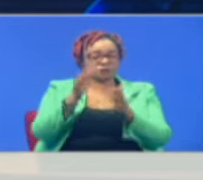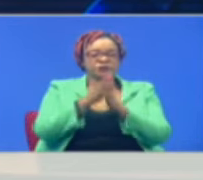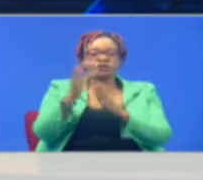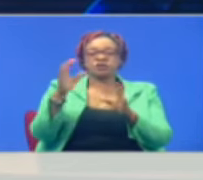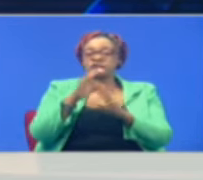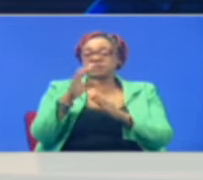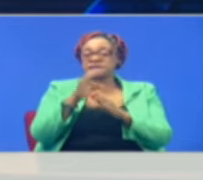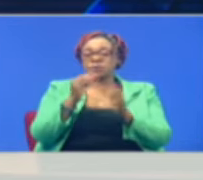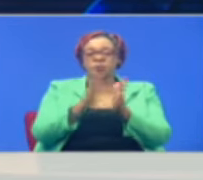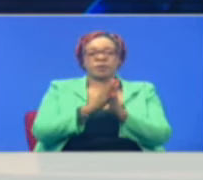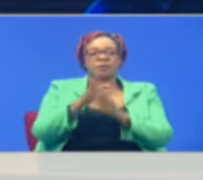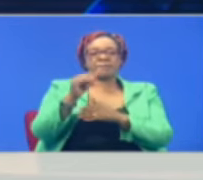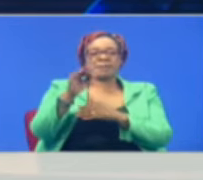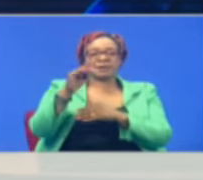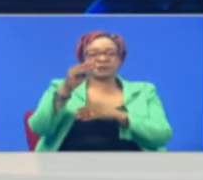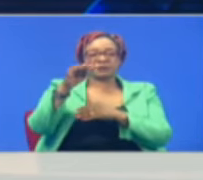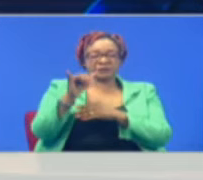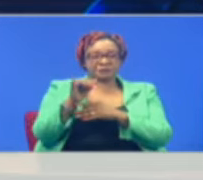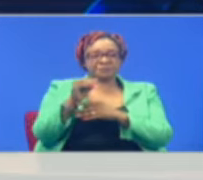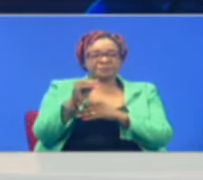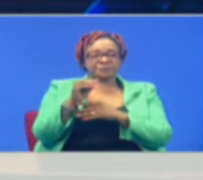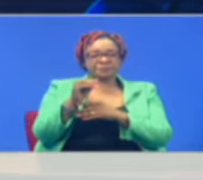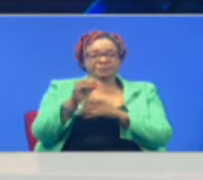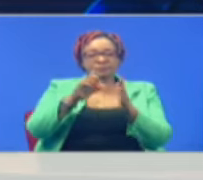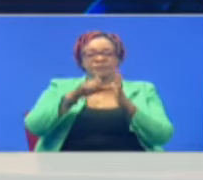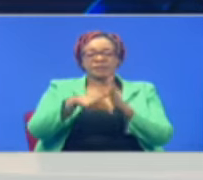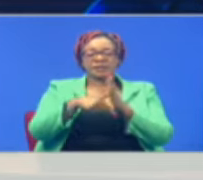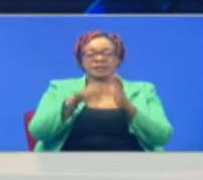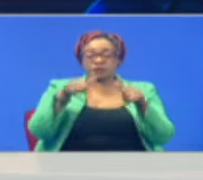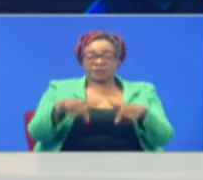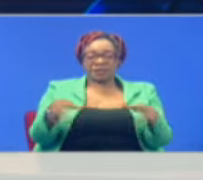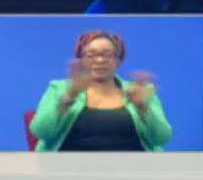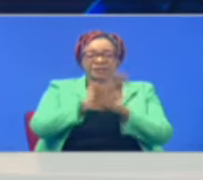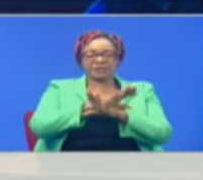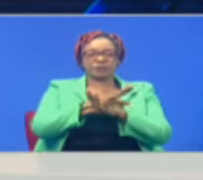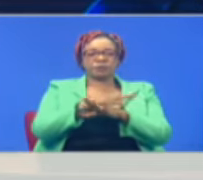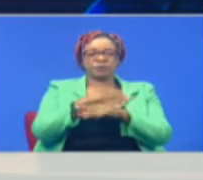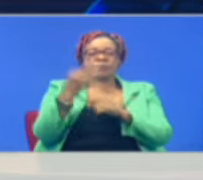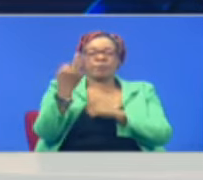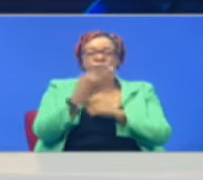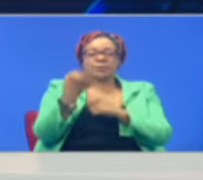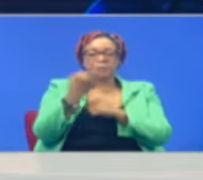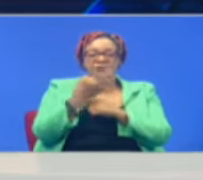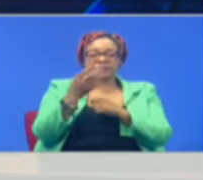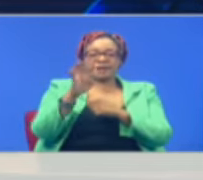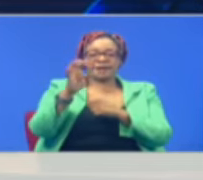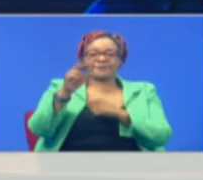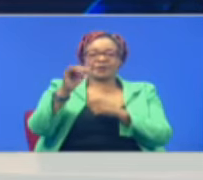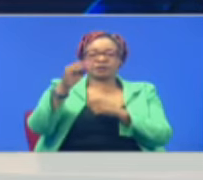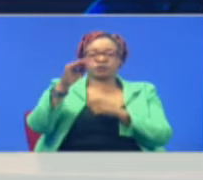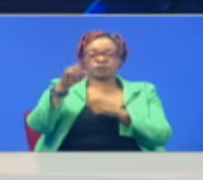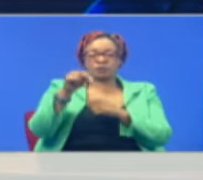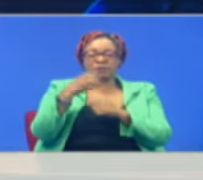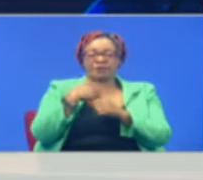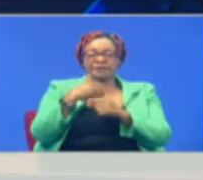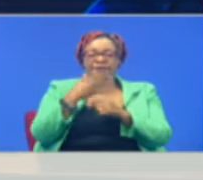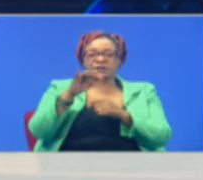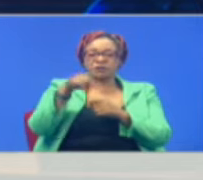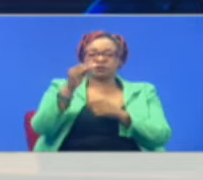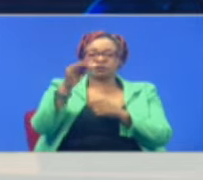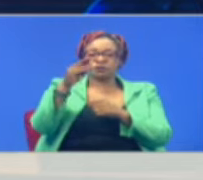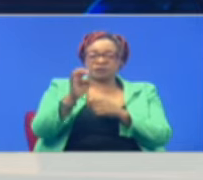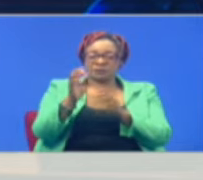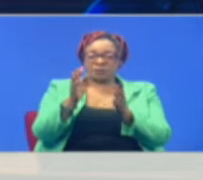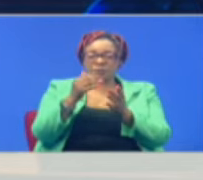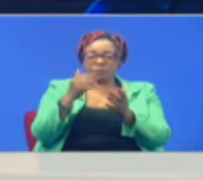face Burnley, beg your pardon, later tonight. On Wednesday, Everton upped the pressure on Jose Mourinho with a